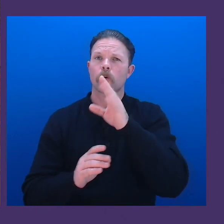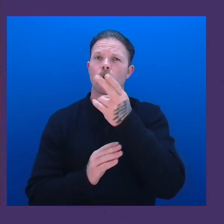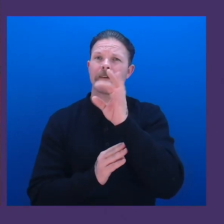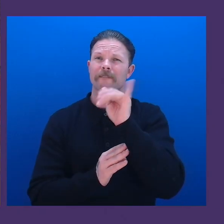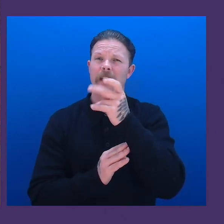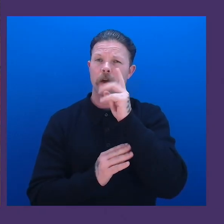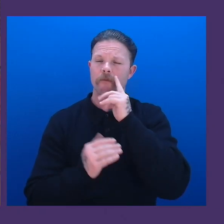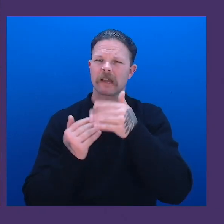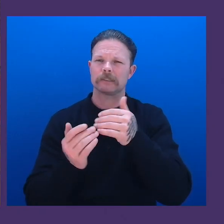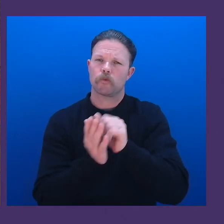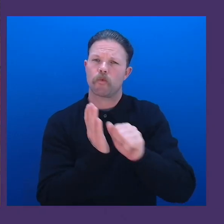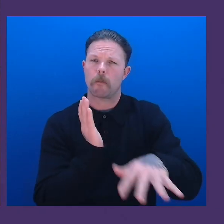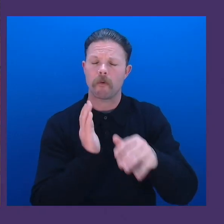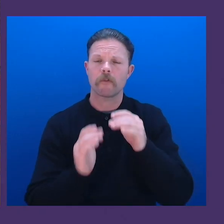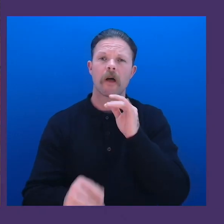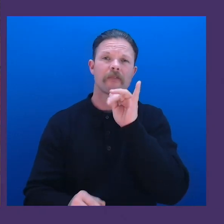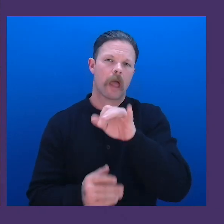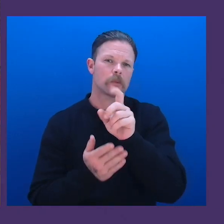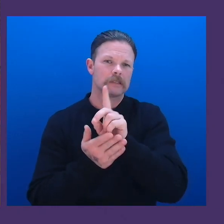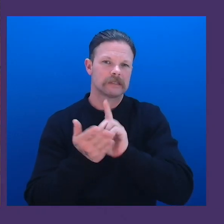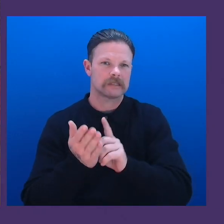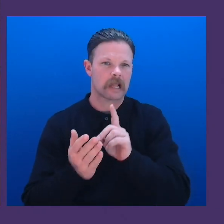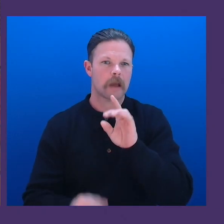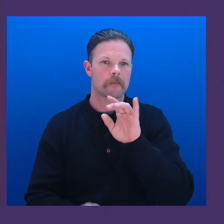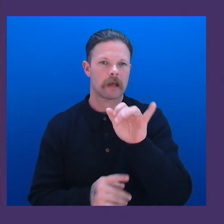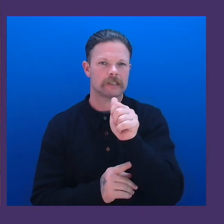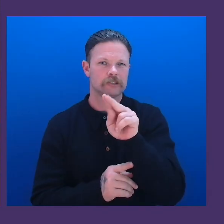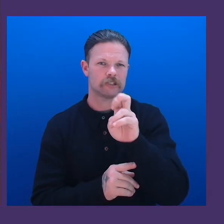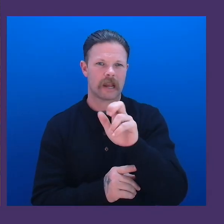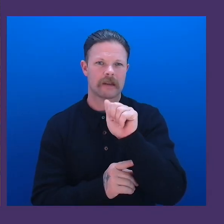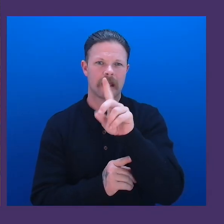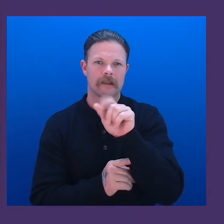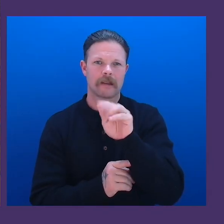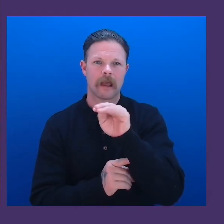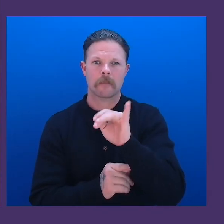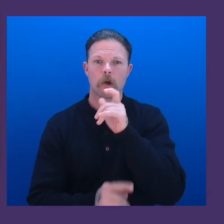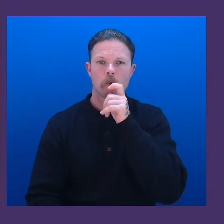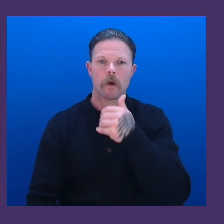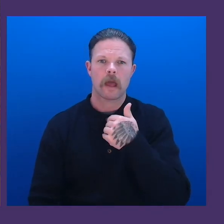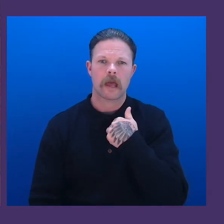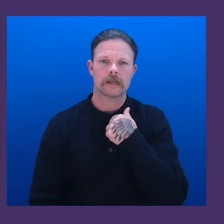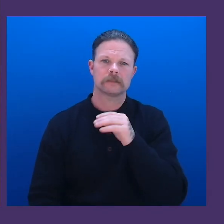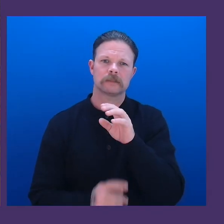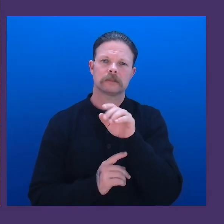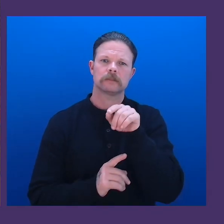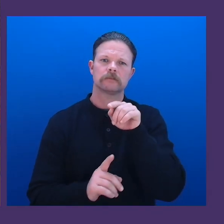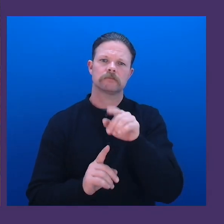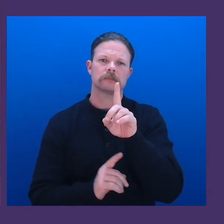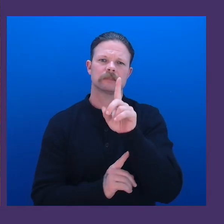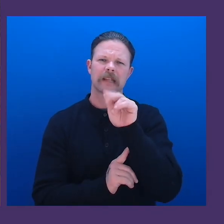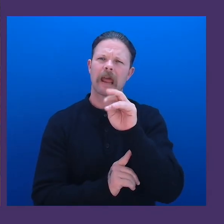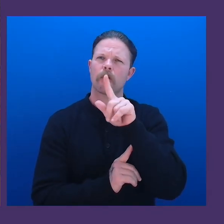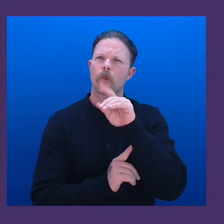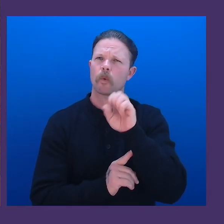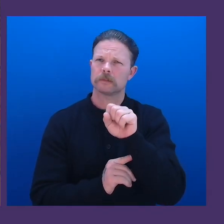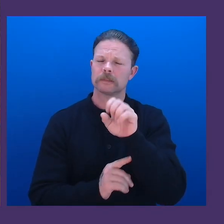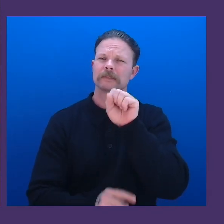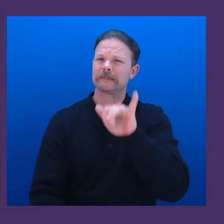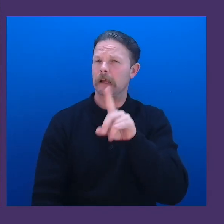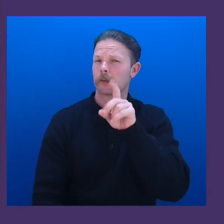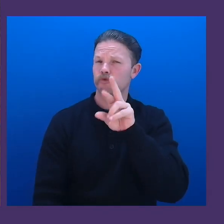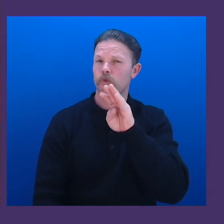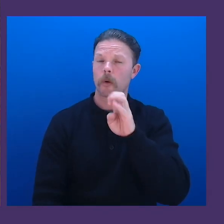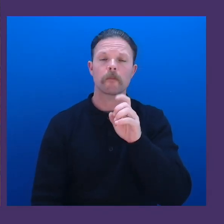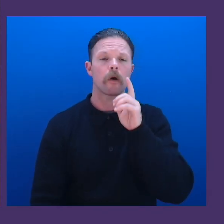This was designed by Jane Adami, who has Ehlers-Danlos syndrome, with the goal of making it easier for people with